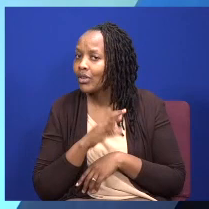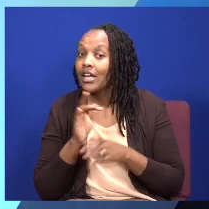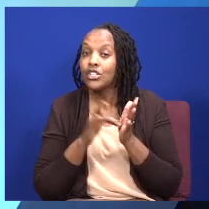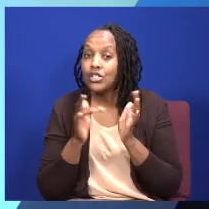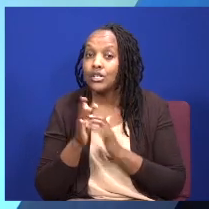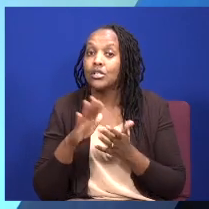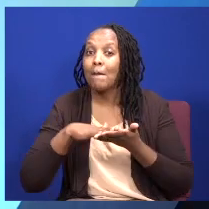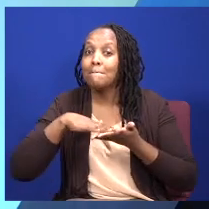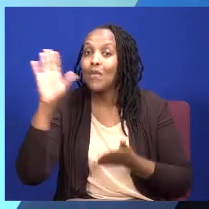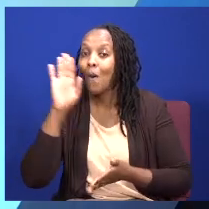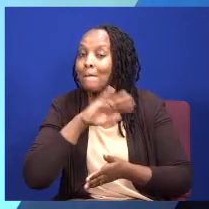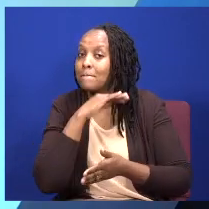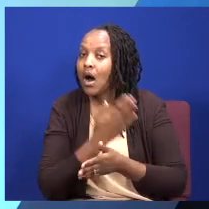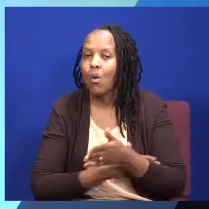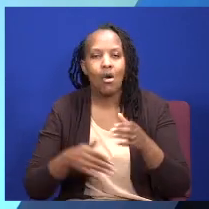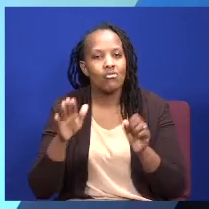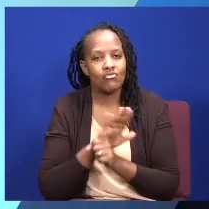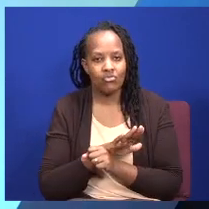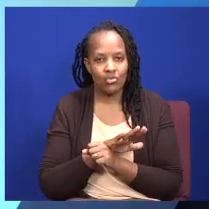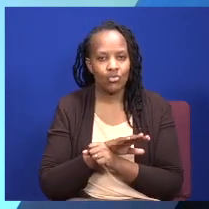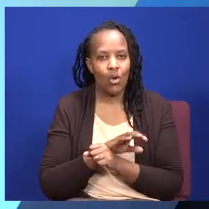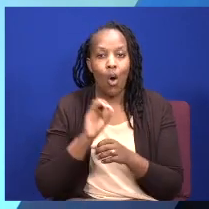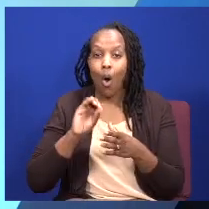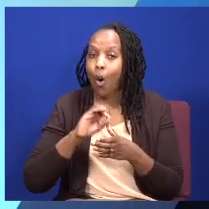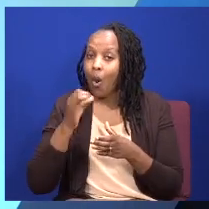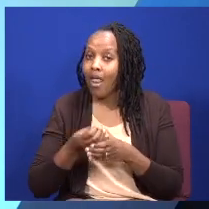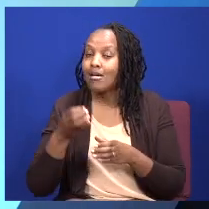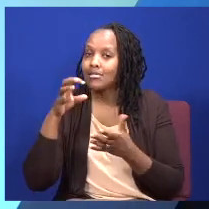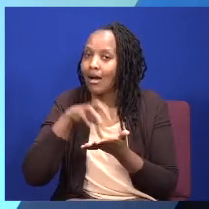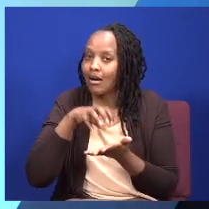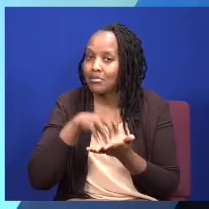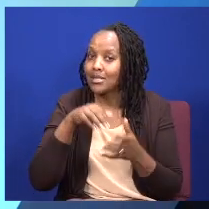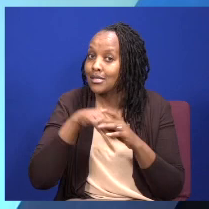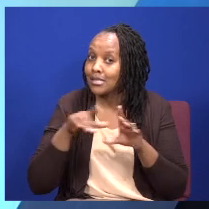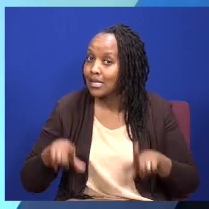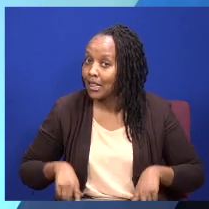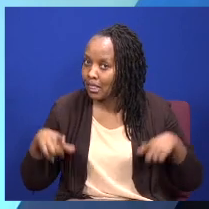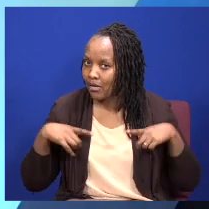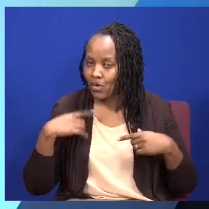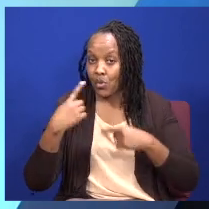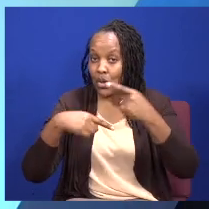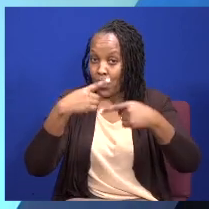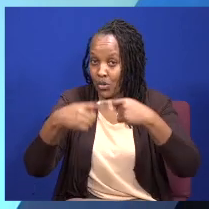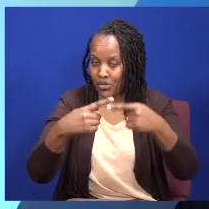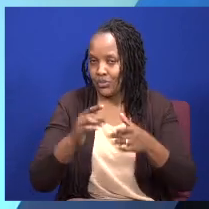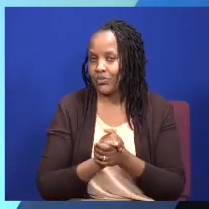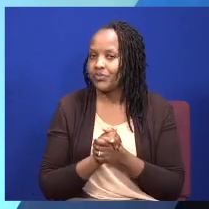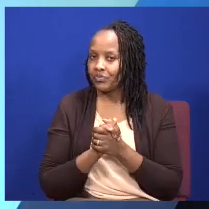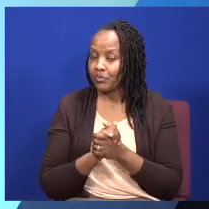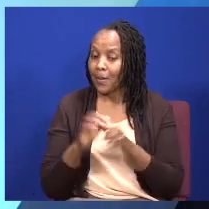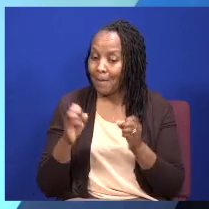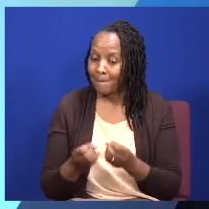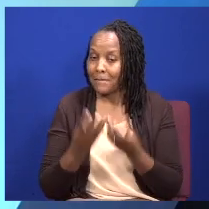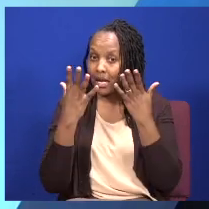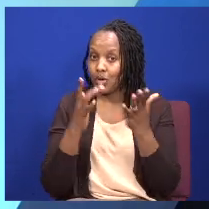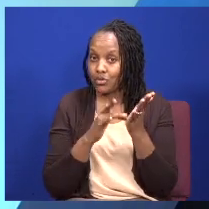more powerful even than nature or any circumstance in our lives. Now we continue in the series of Jesus Christ's miracles.